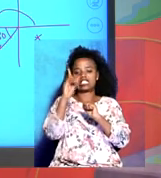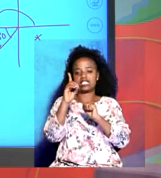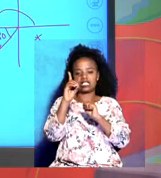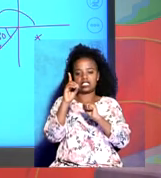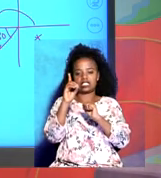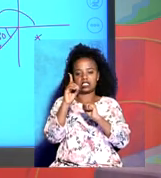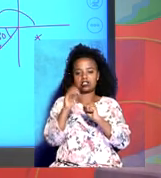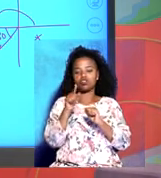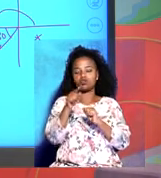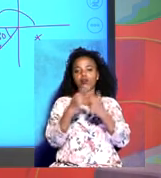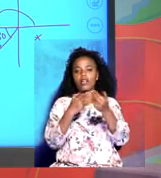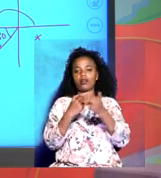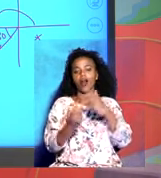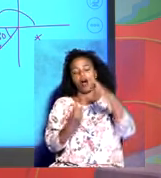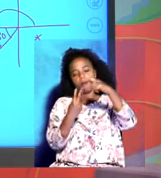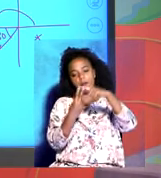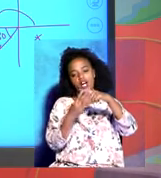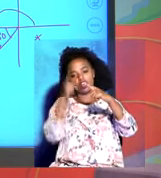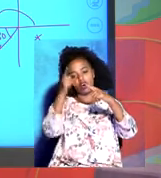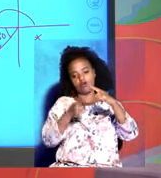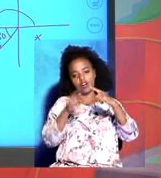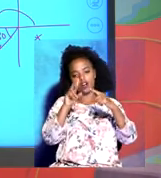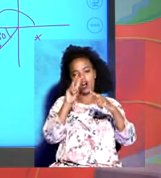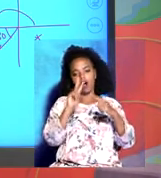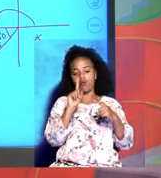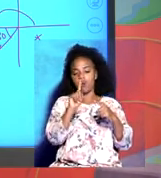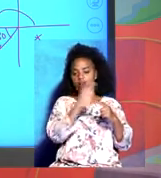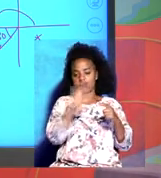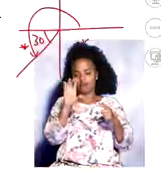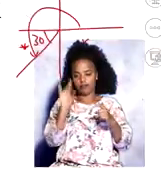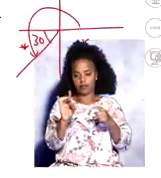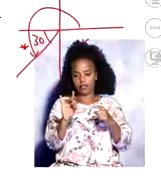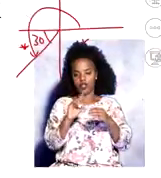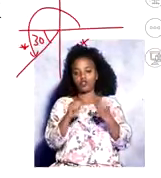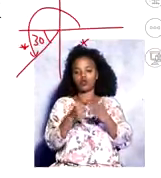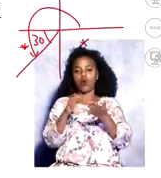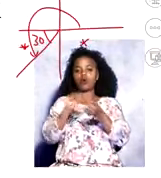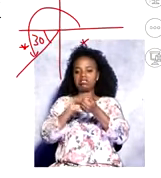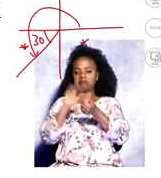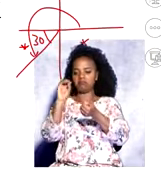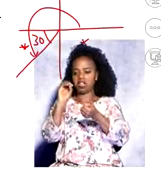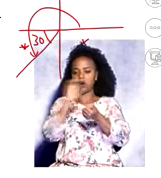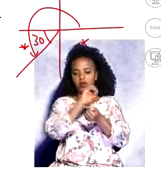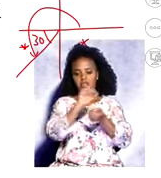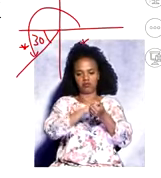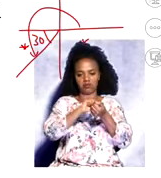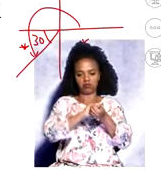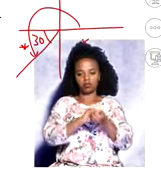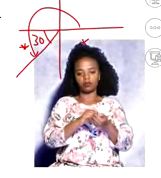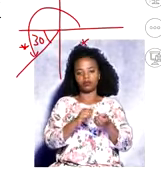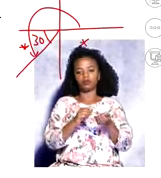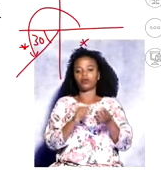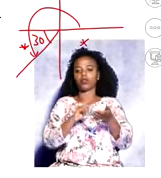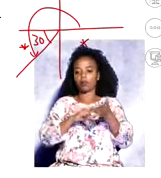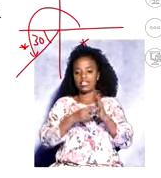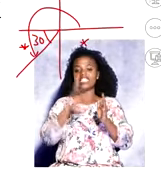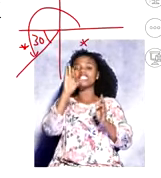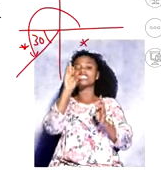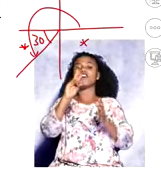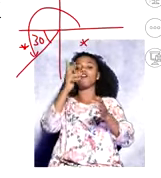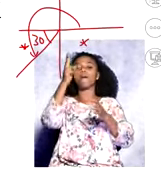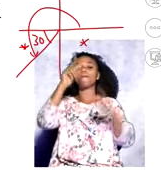radian, you multiply by this. 0 cancels by 0. By 3 it is 7, by 3 it is 6, 7